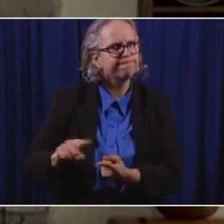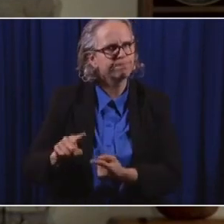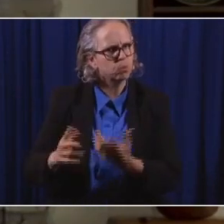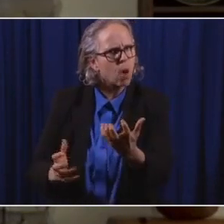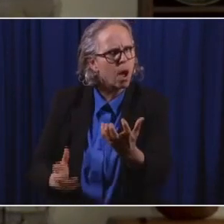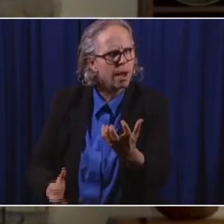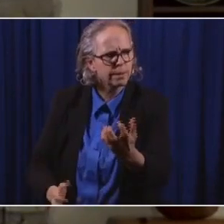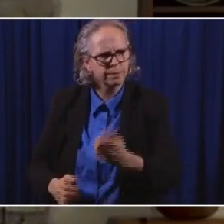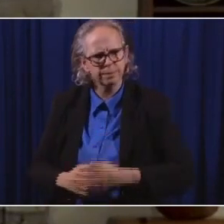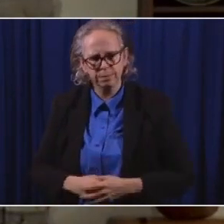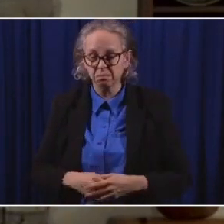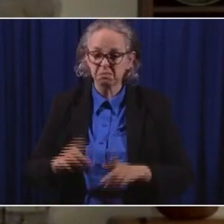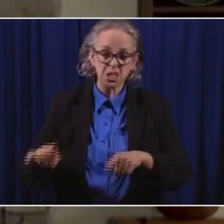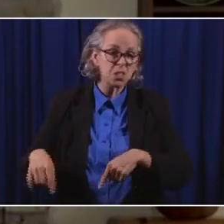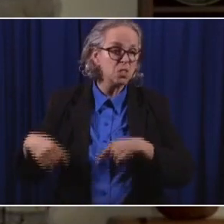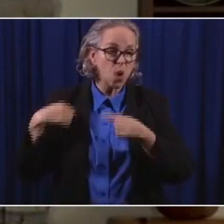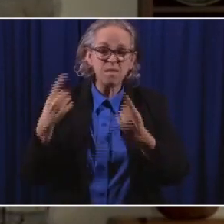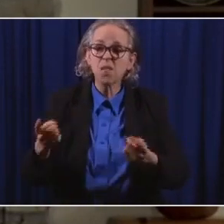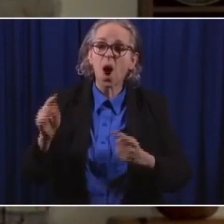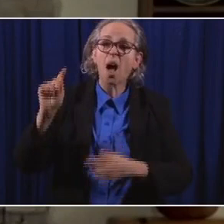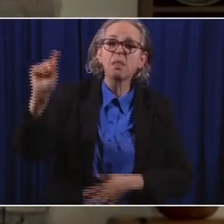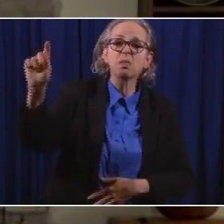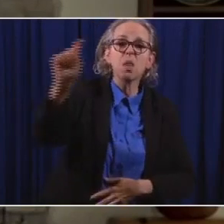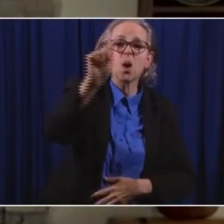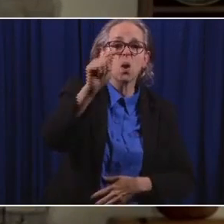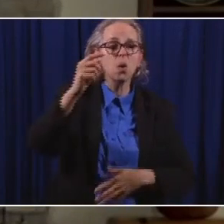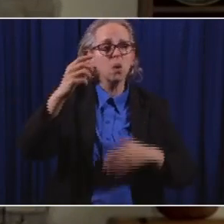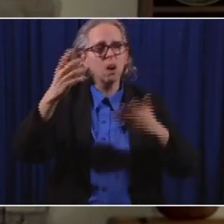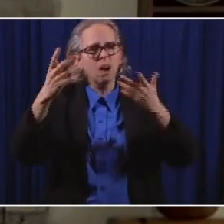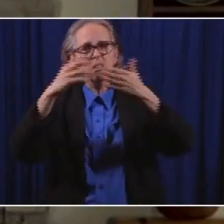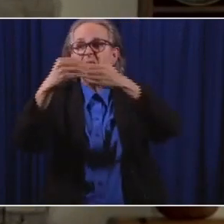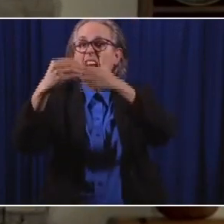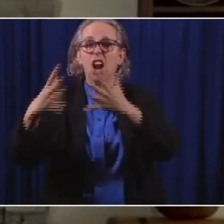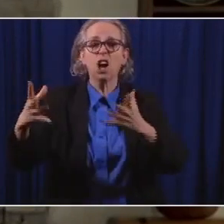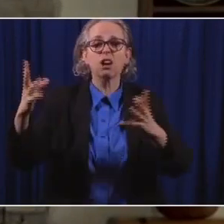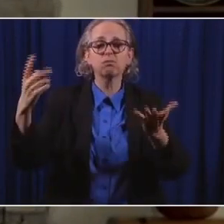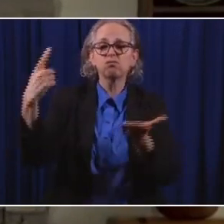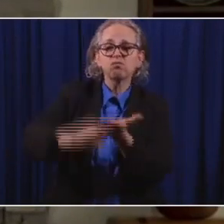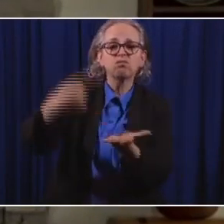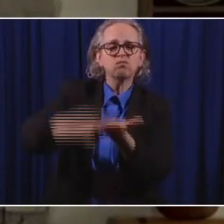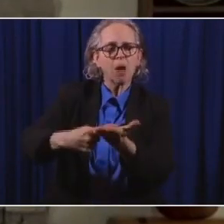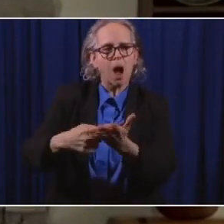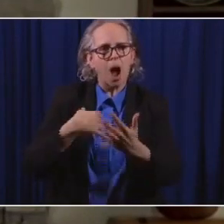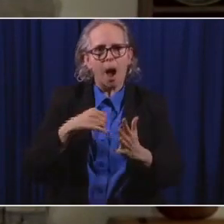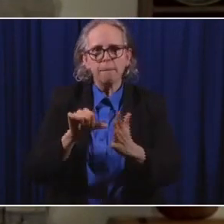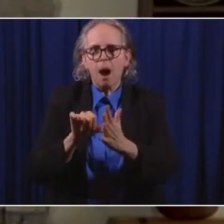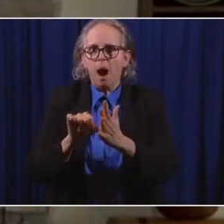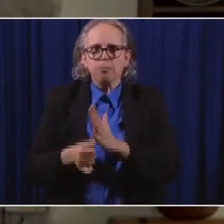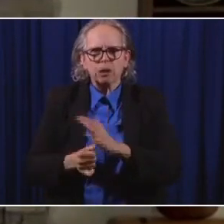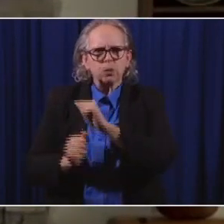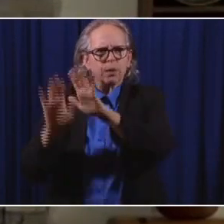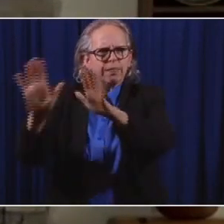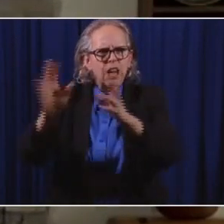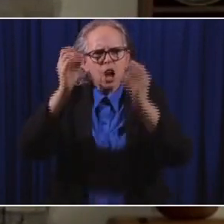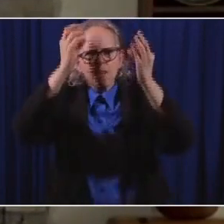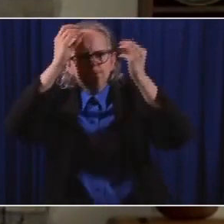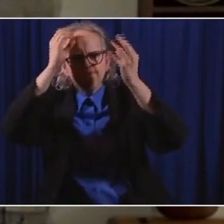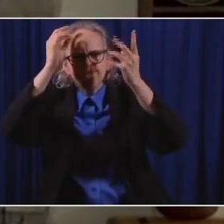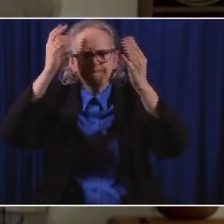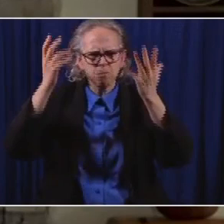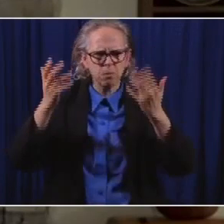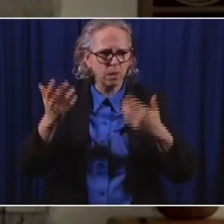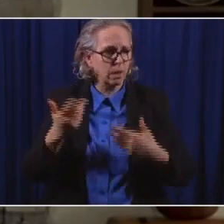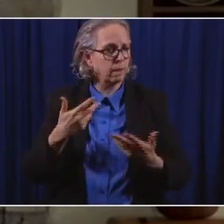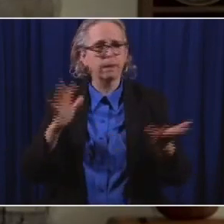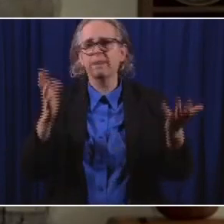impressed by the leadership in these counties. So far, we have met with the leaders, some of the leaders in Clark